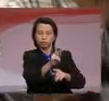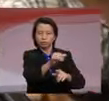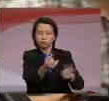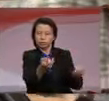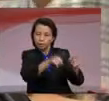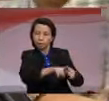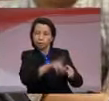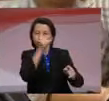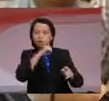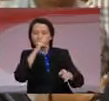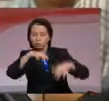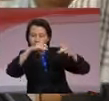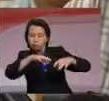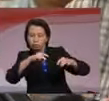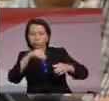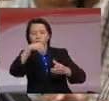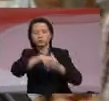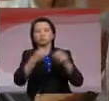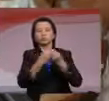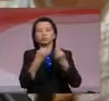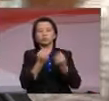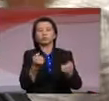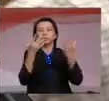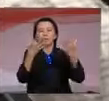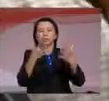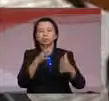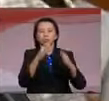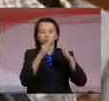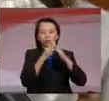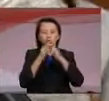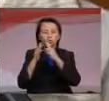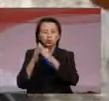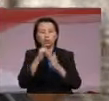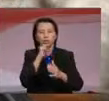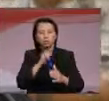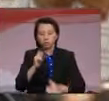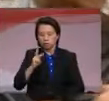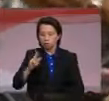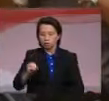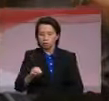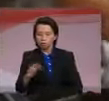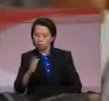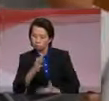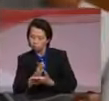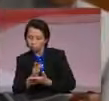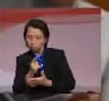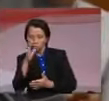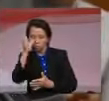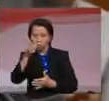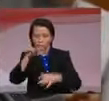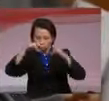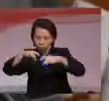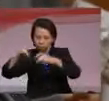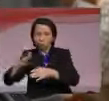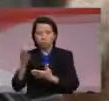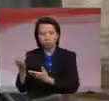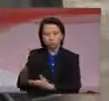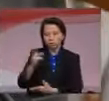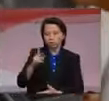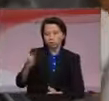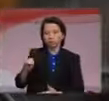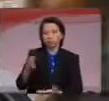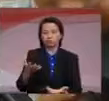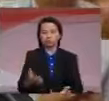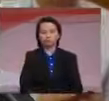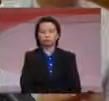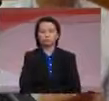happens? And in total, how many OH homes is KKM expect to yet to be screened by KKM in nationwide? Thank